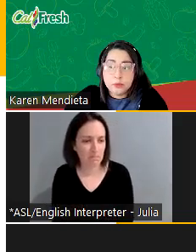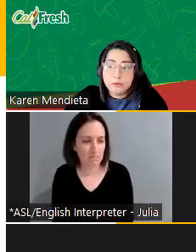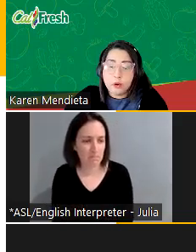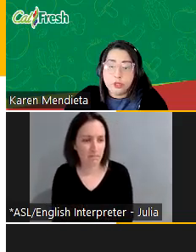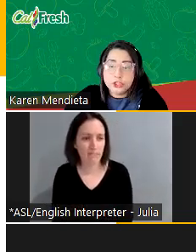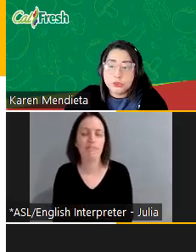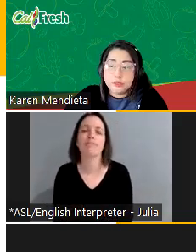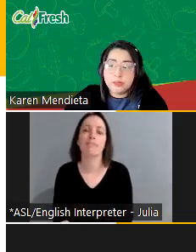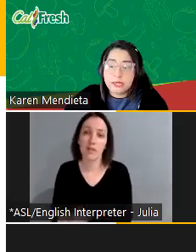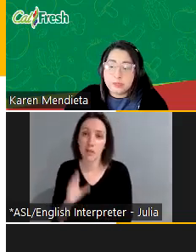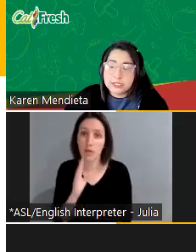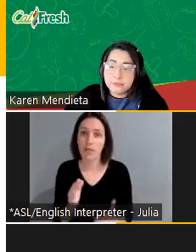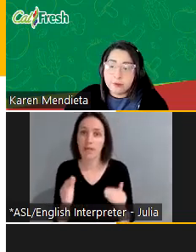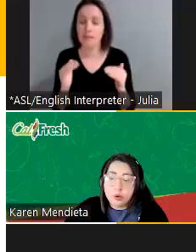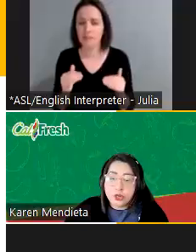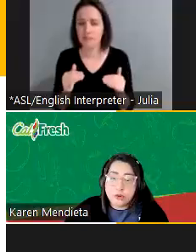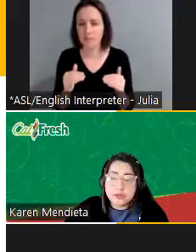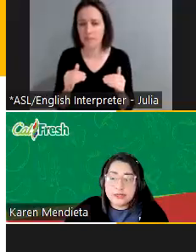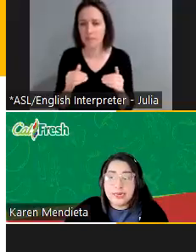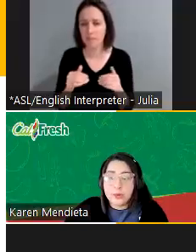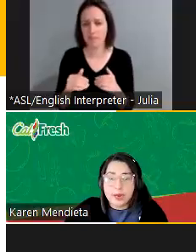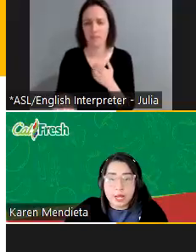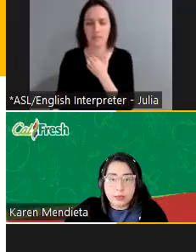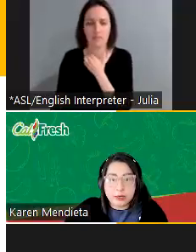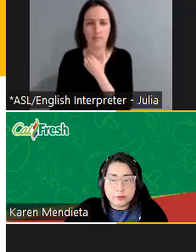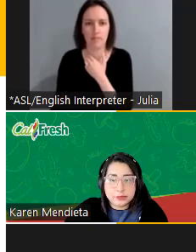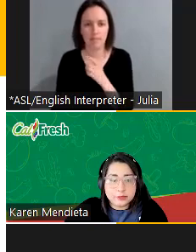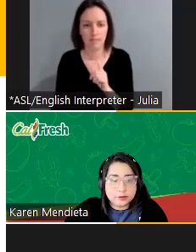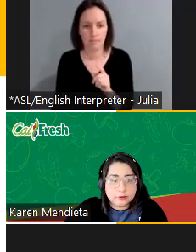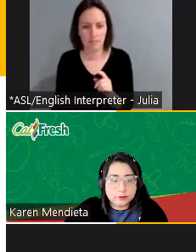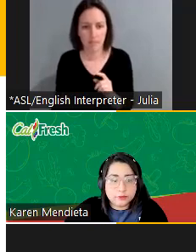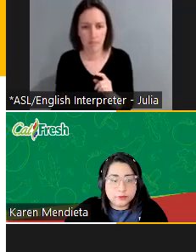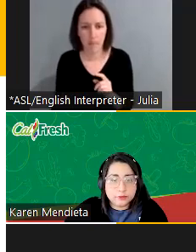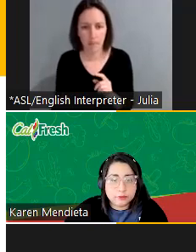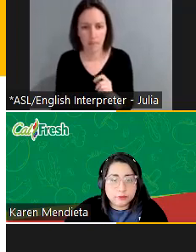Now we will move forward to the P-EBT 4.0 statewide outcome.